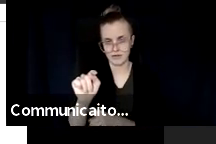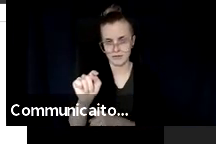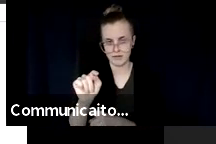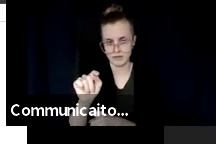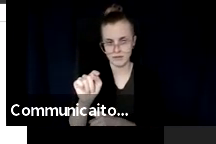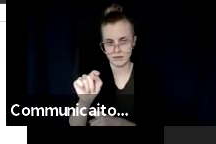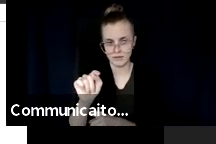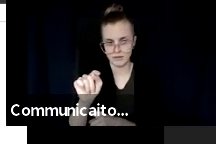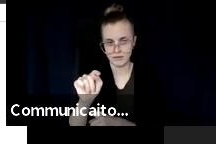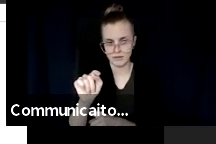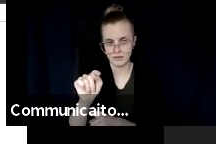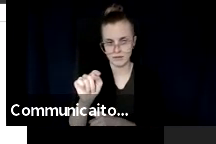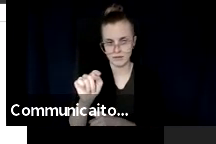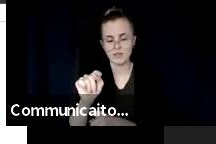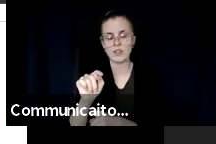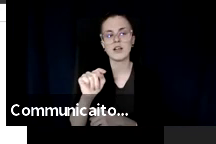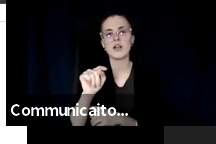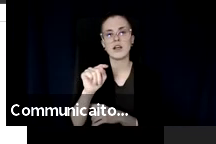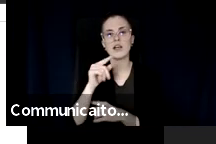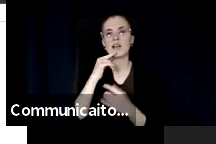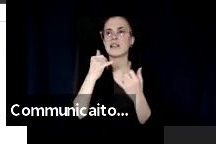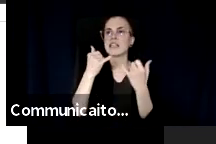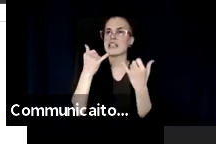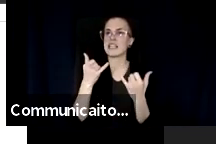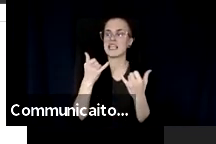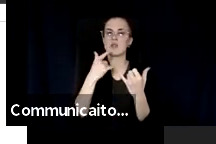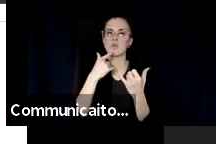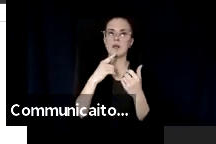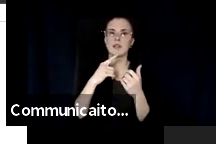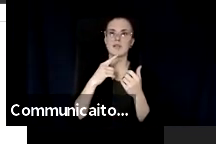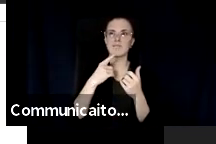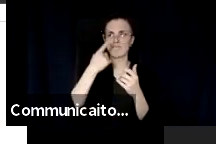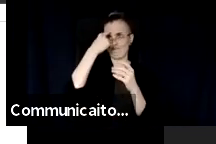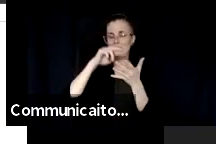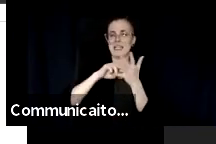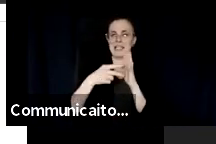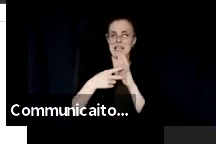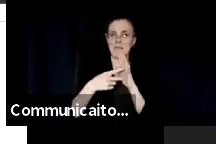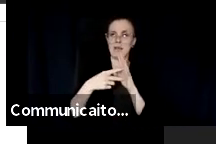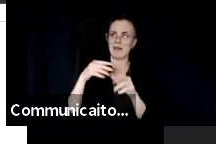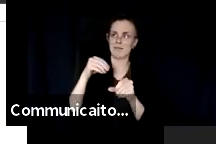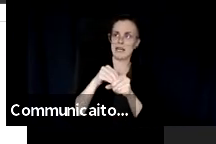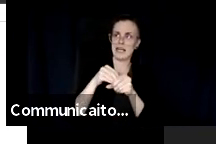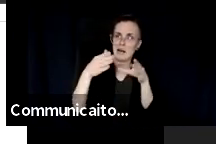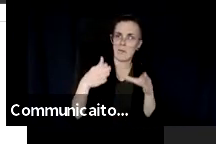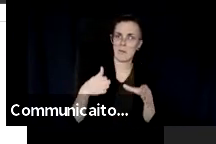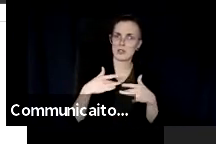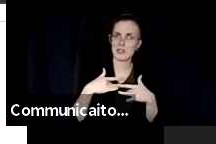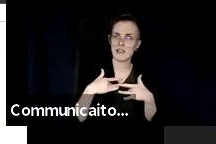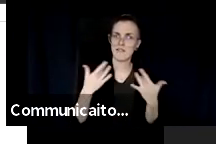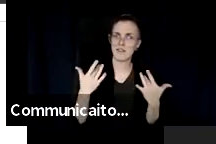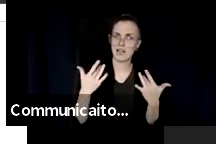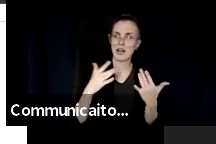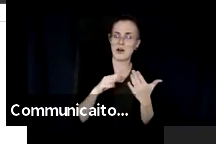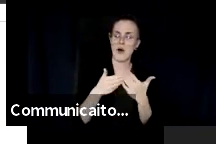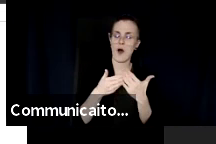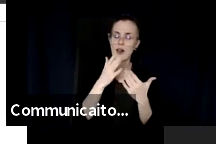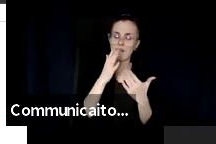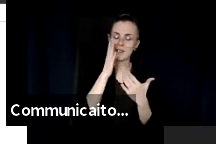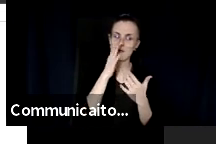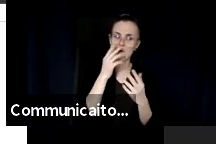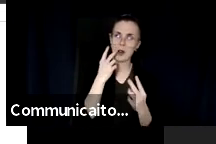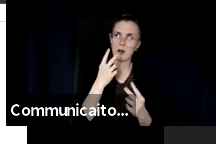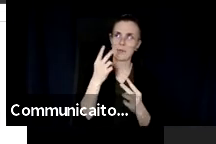originally, this was intended to be an in-person event. We're all going to look back at 2020 as that